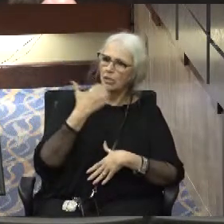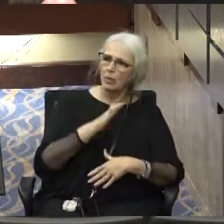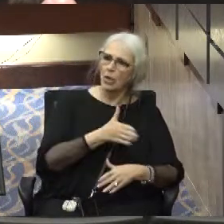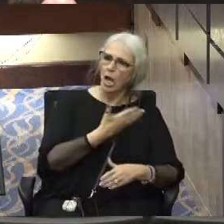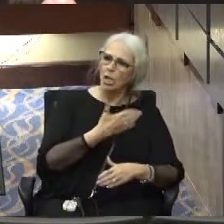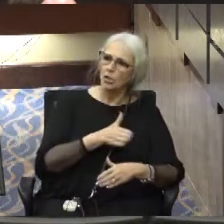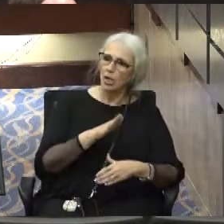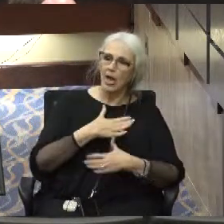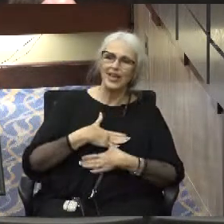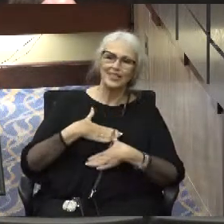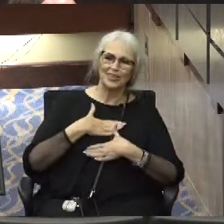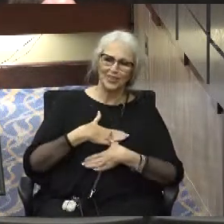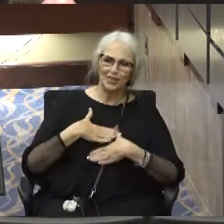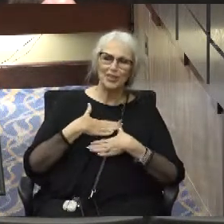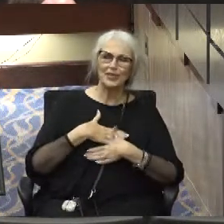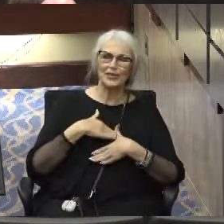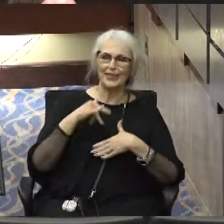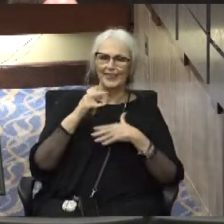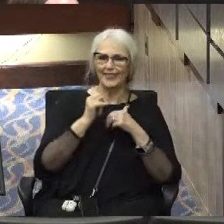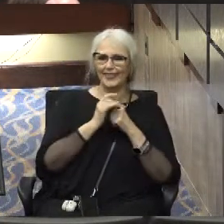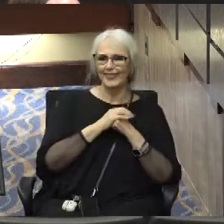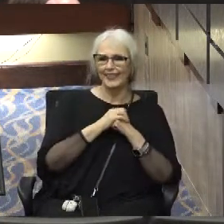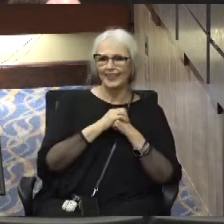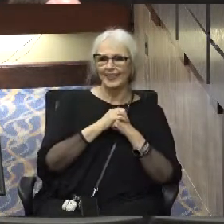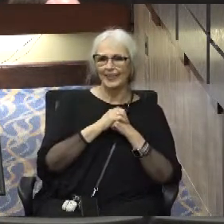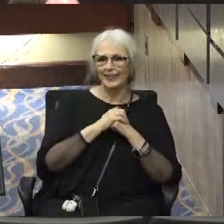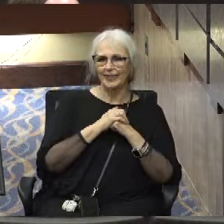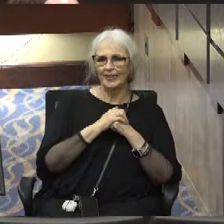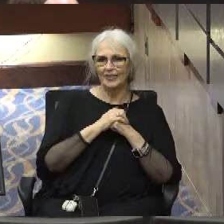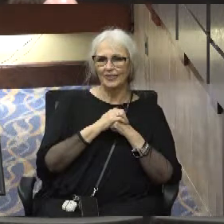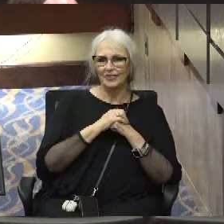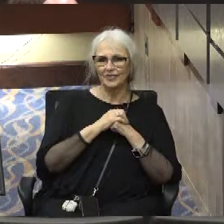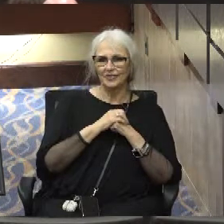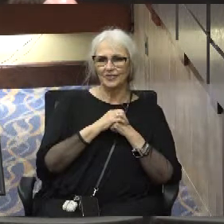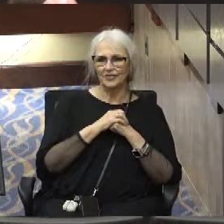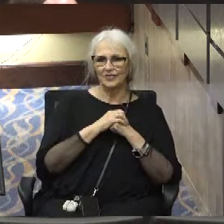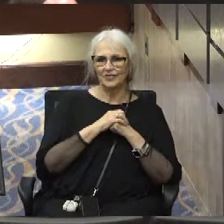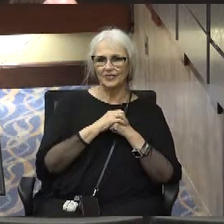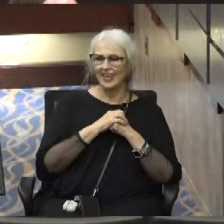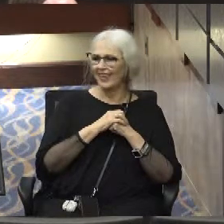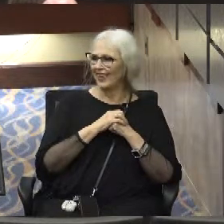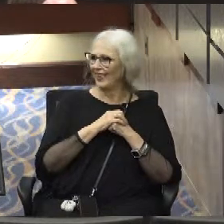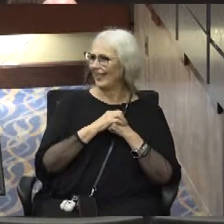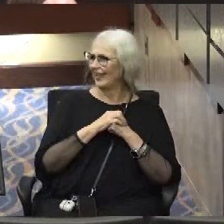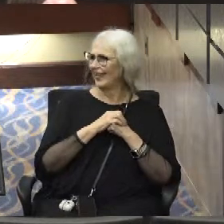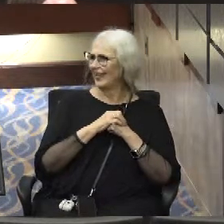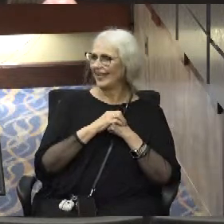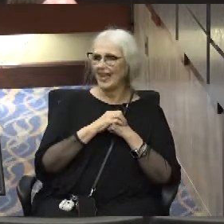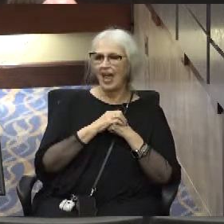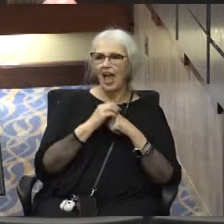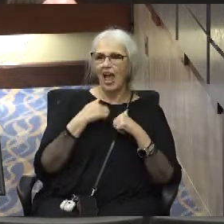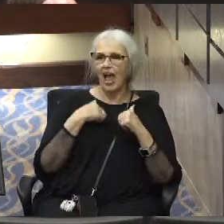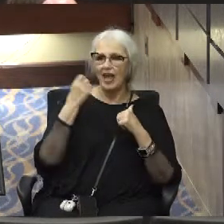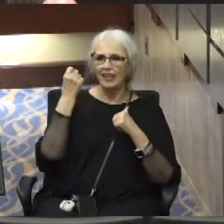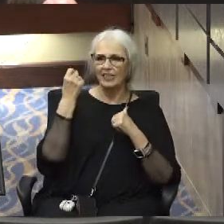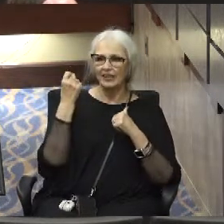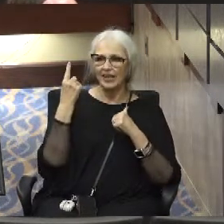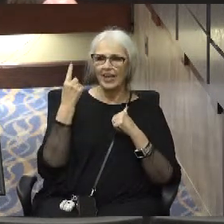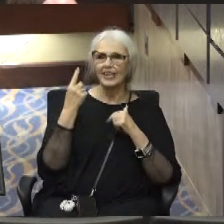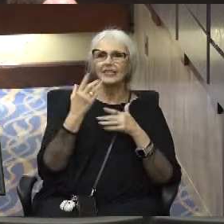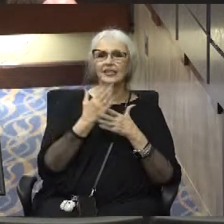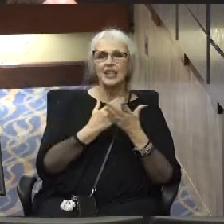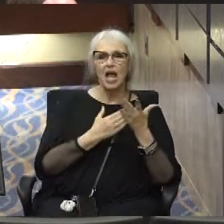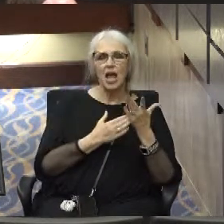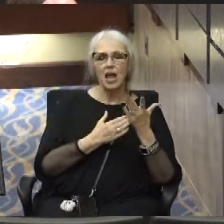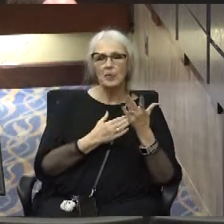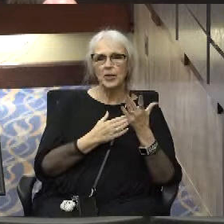I enjoyed it so much. Sweated a little bit, but it was good. In my understanding, I've been talking with some of the council members